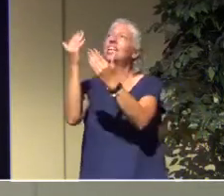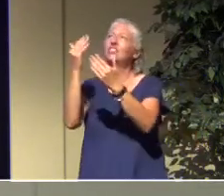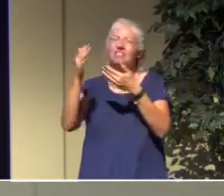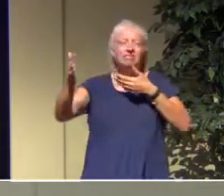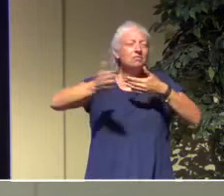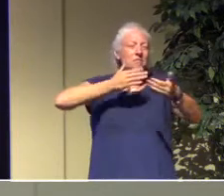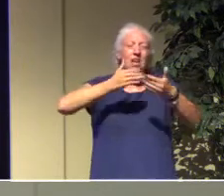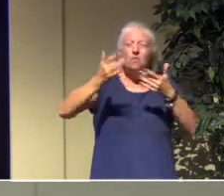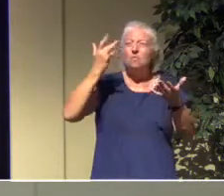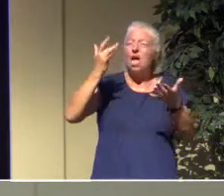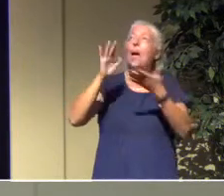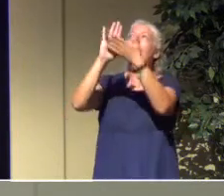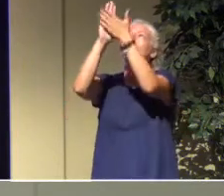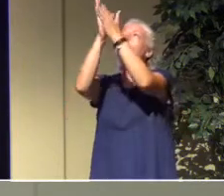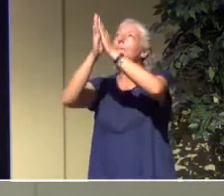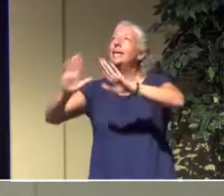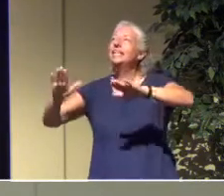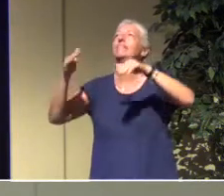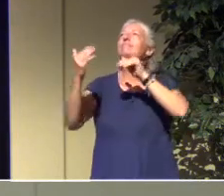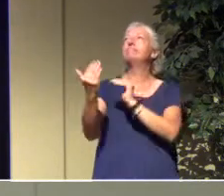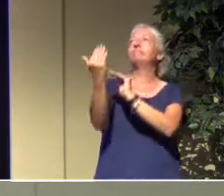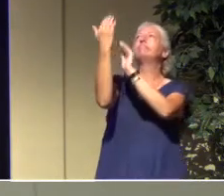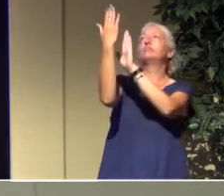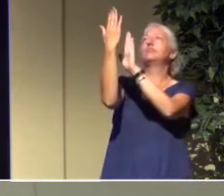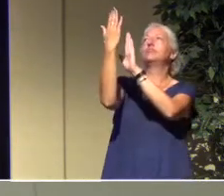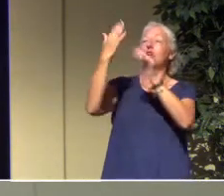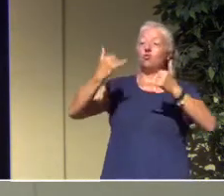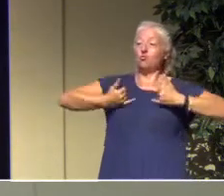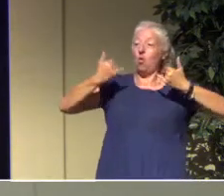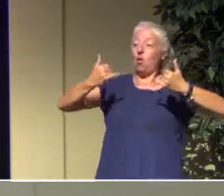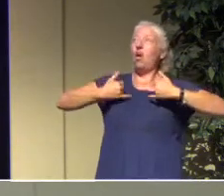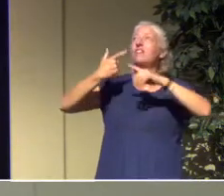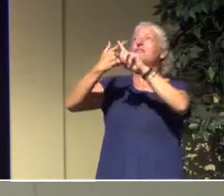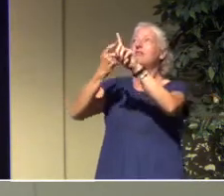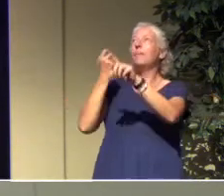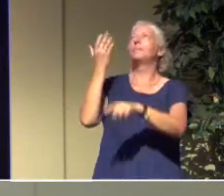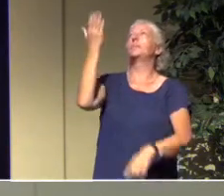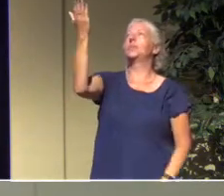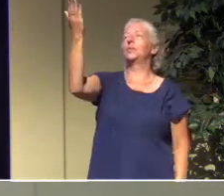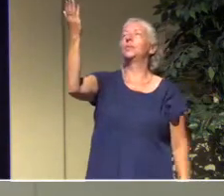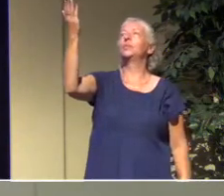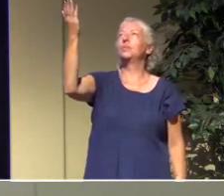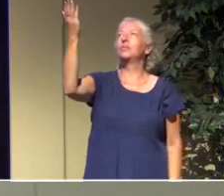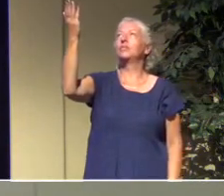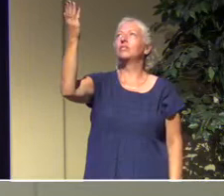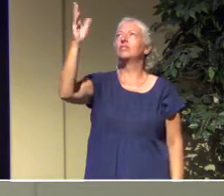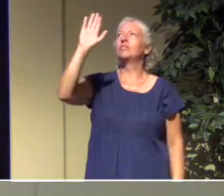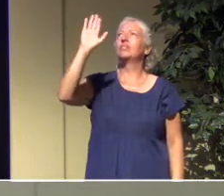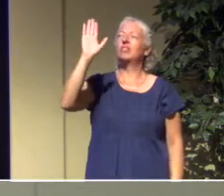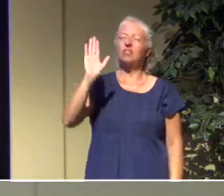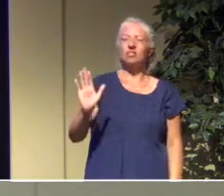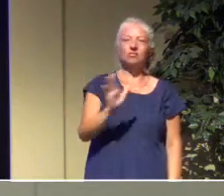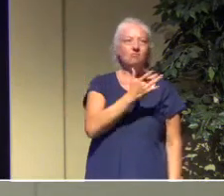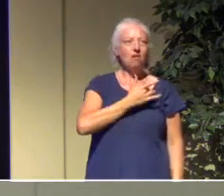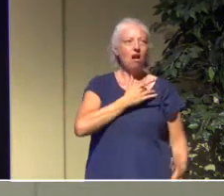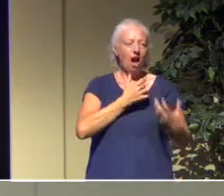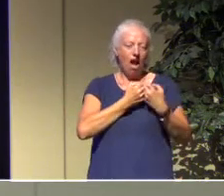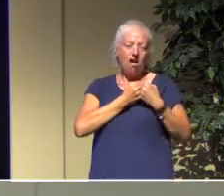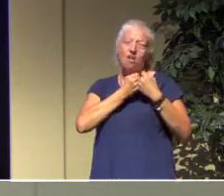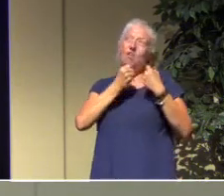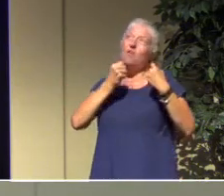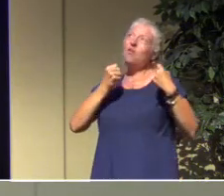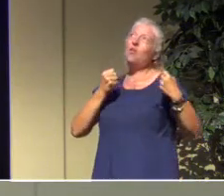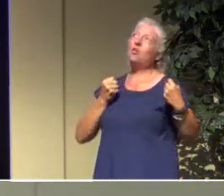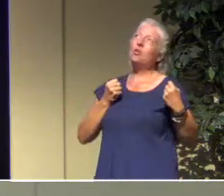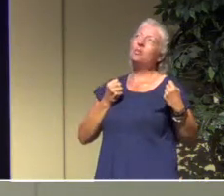peace comes from your presence. Joy comes from your presence. And just open up your hearts this morning, everyone, and just let's